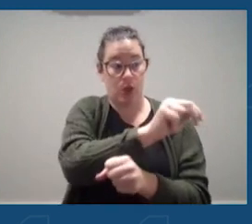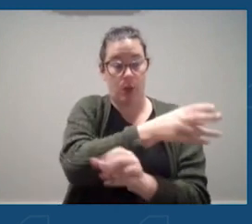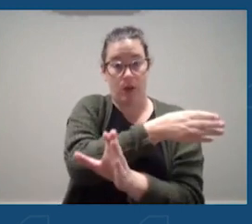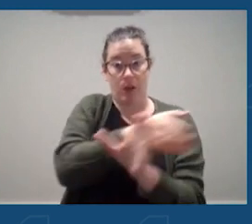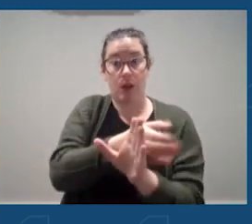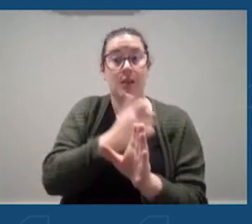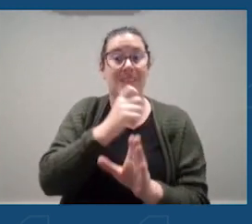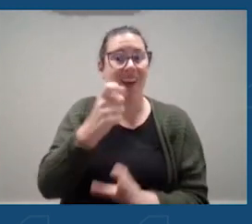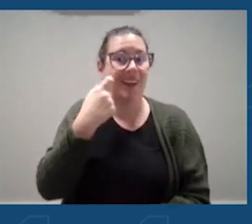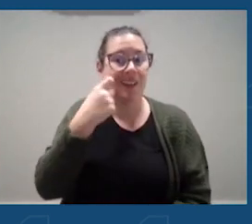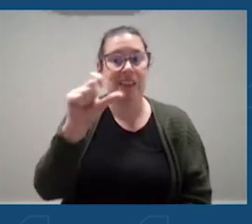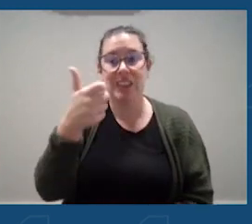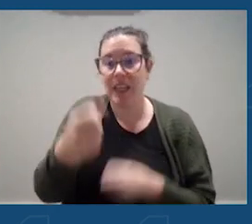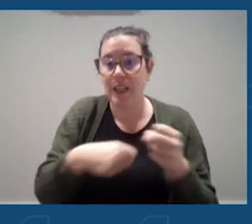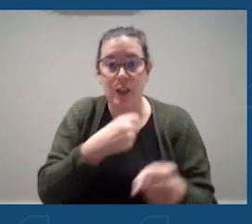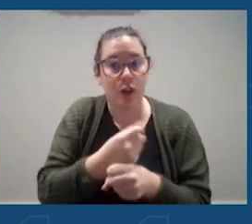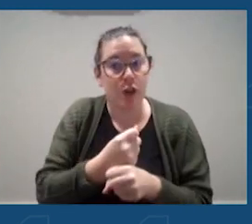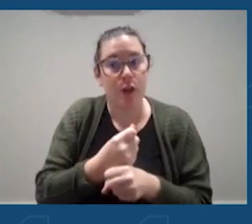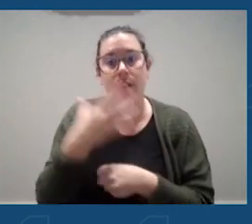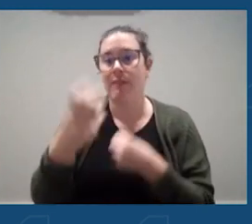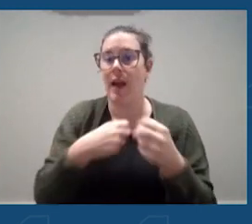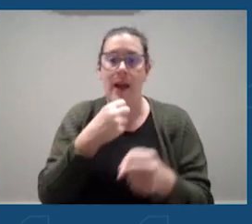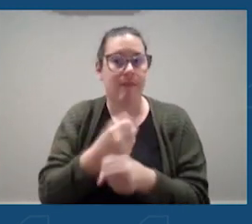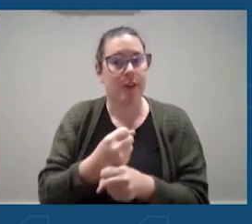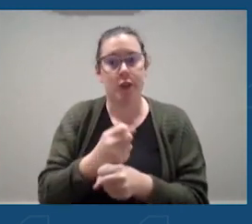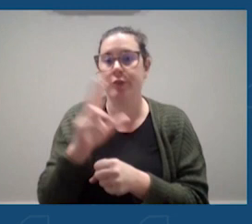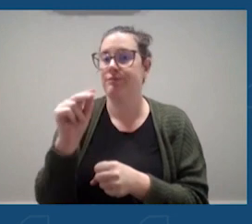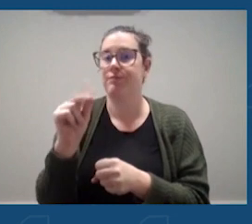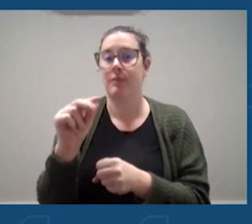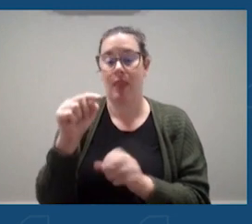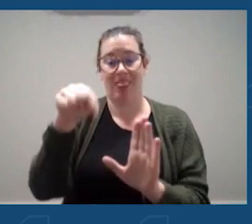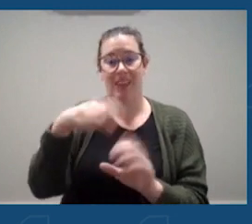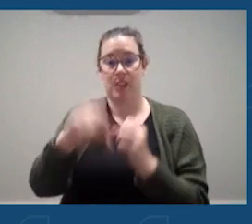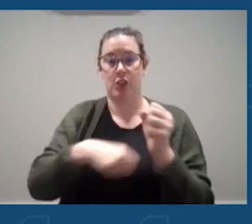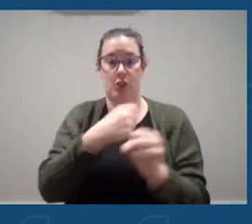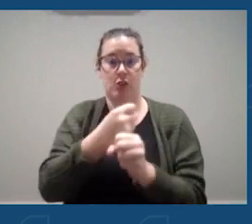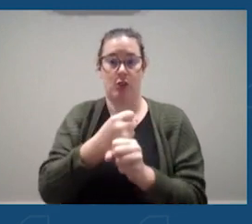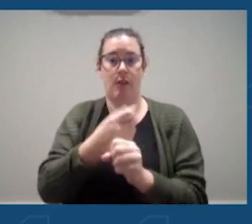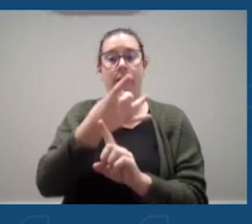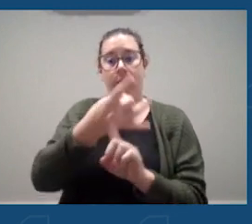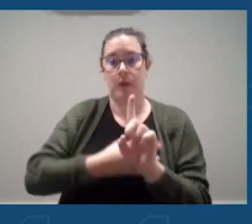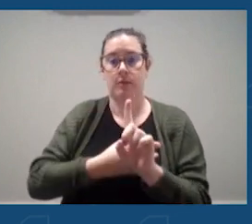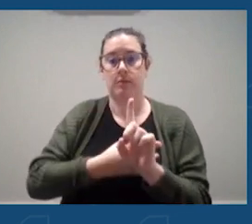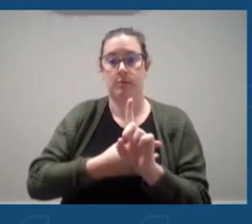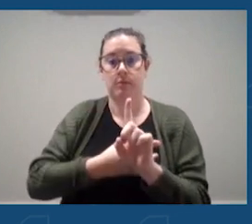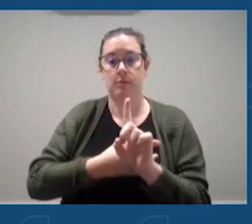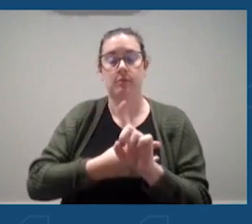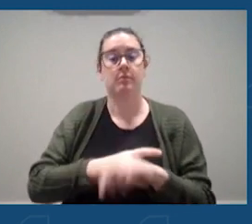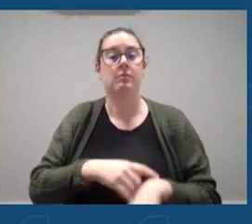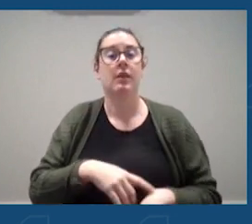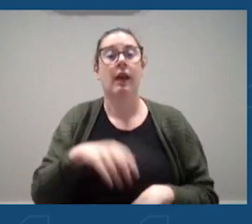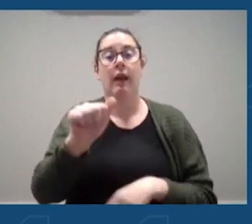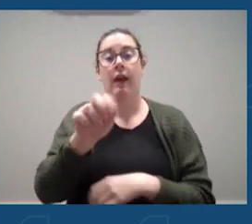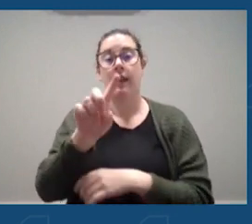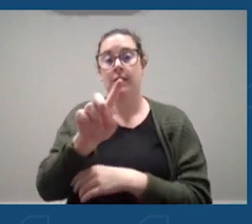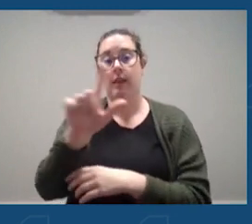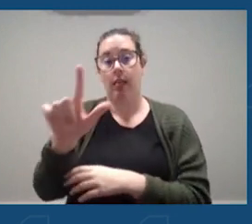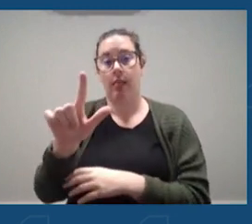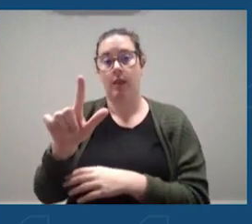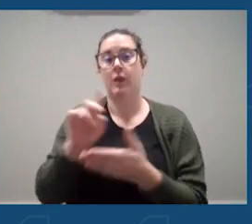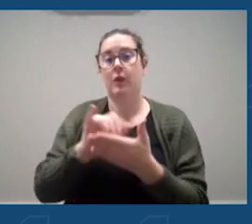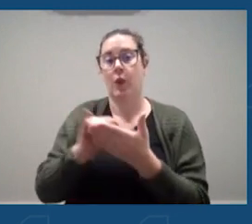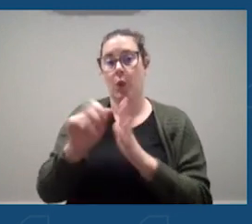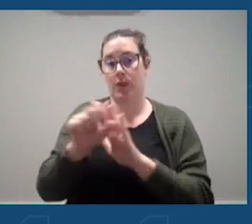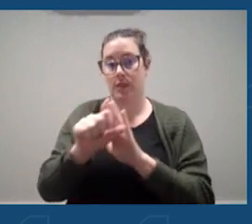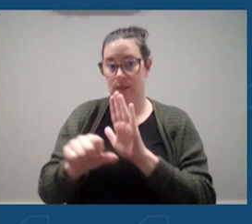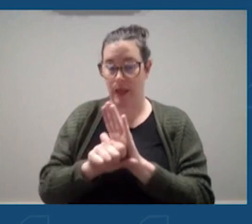decade, the last 5 years. That is this year alone. And according to the ADL, New York State has led the nation